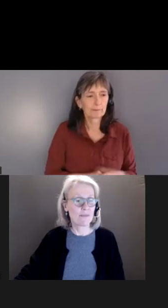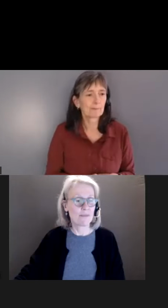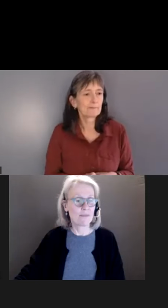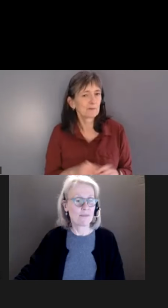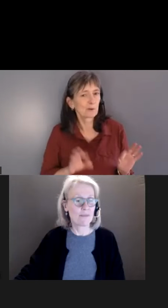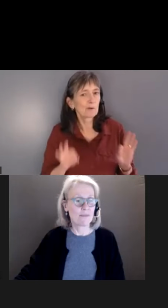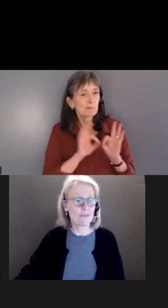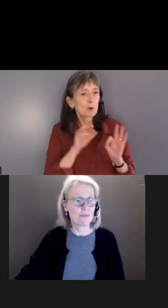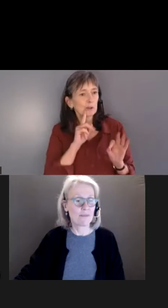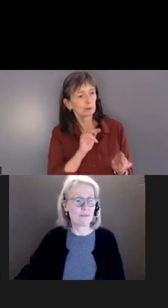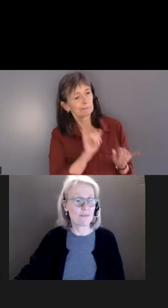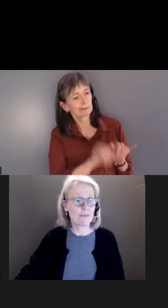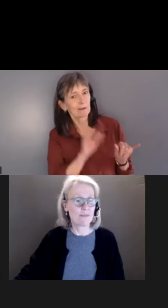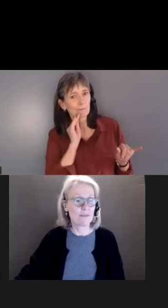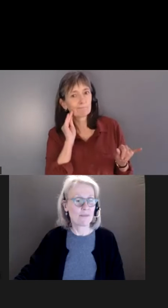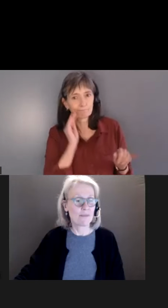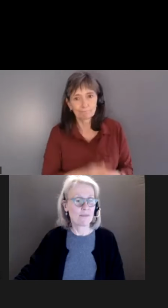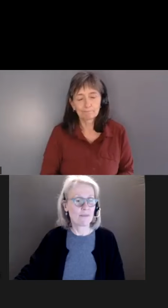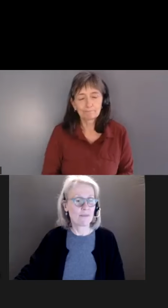enabling aging in the right place.